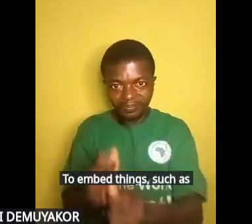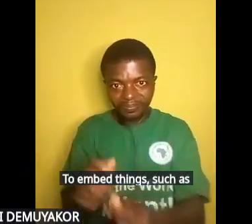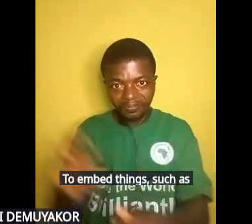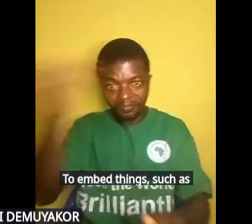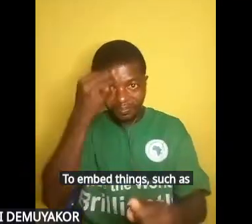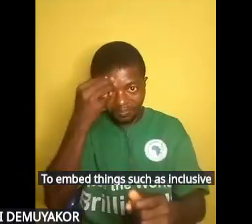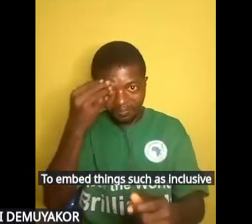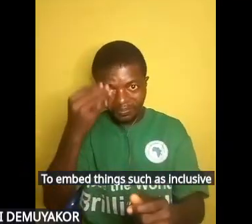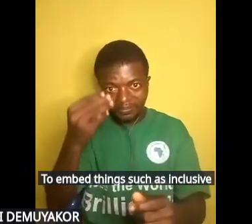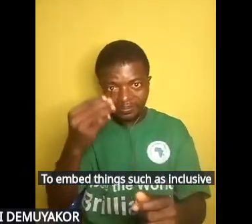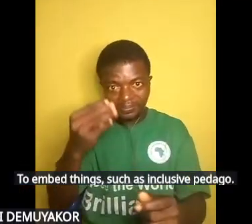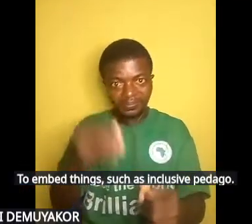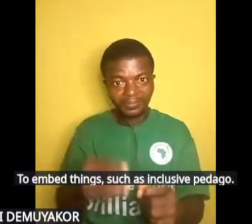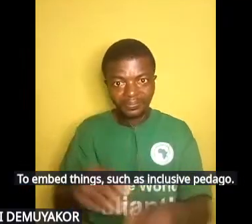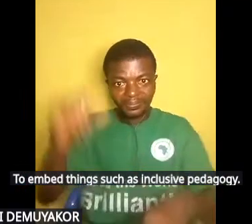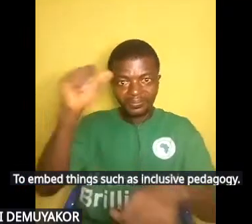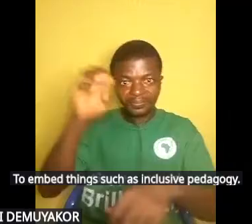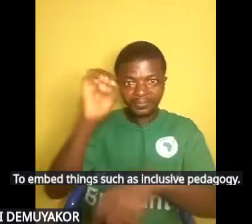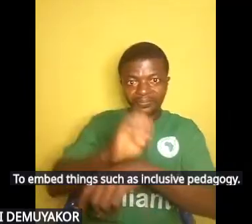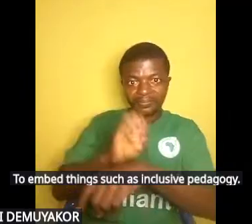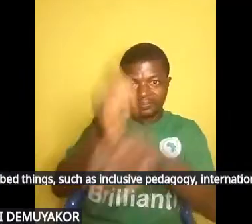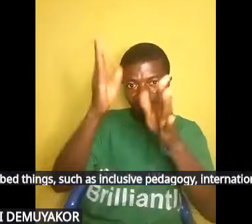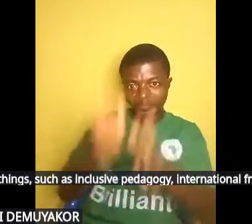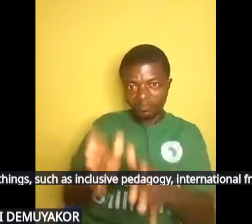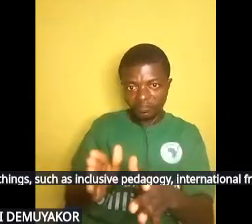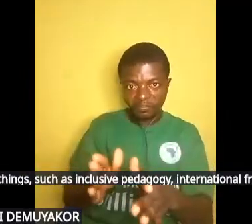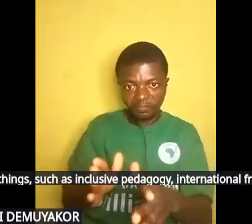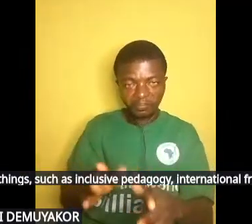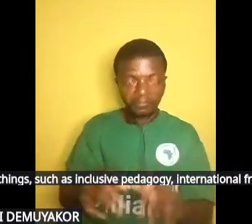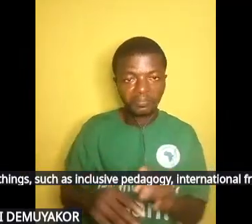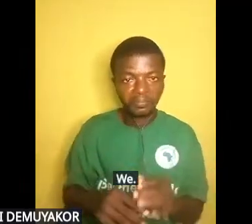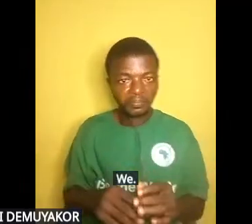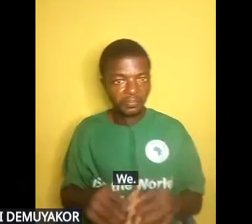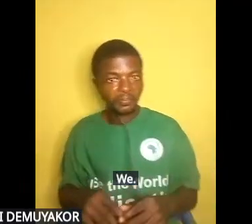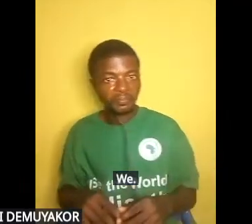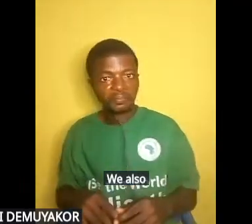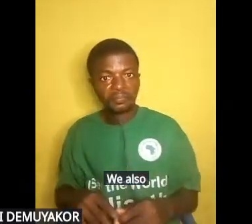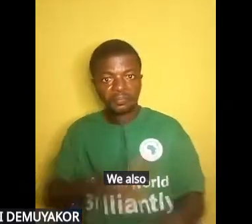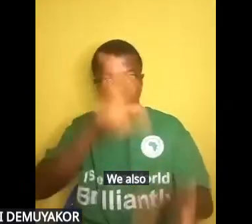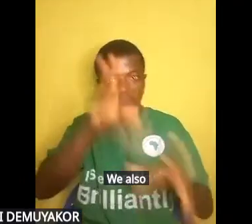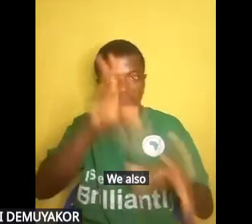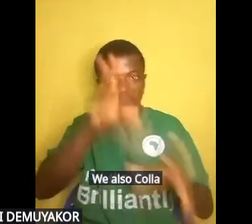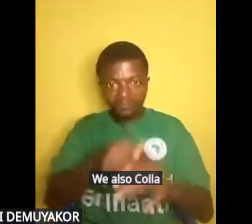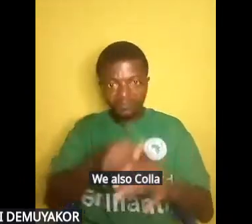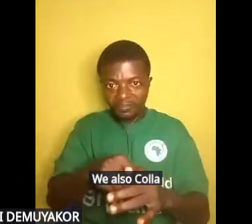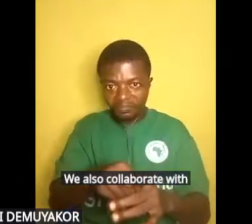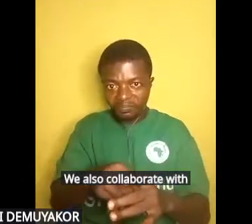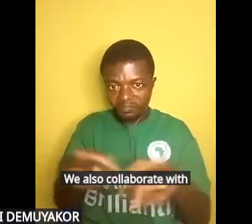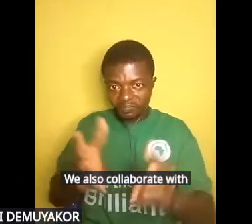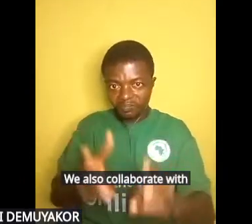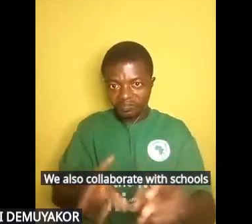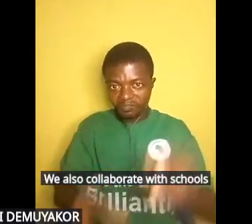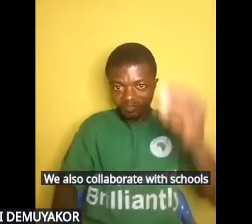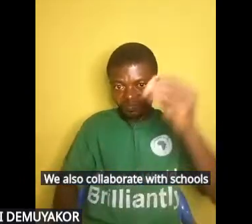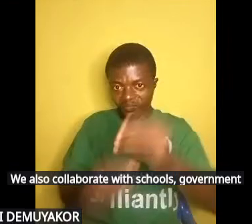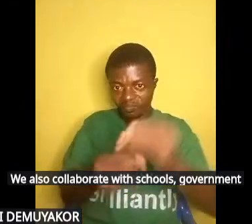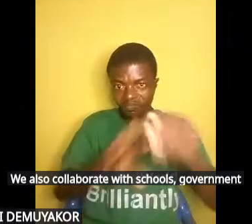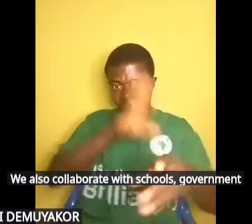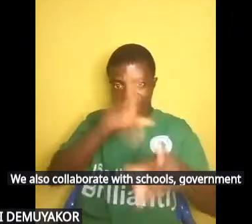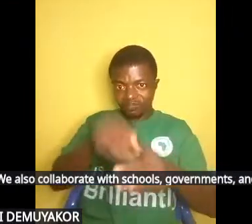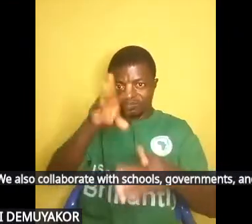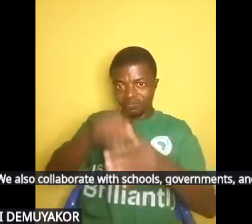inclusive pedagogy into national frameworks. We also collaborate with schools, governments,